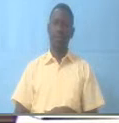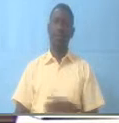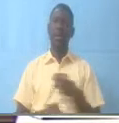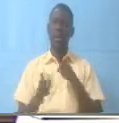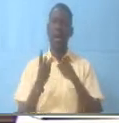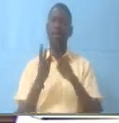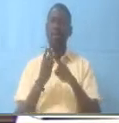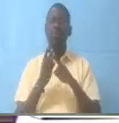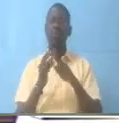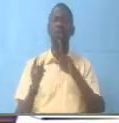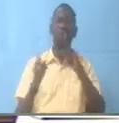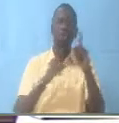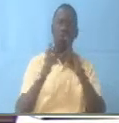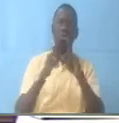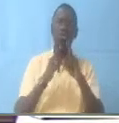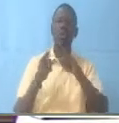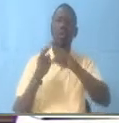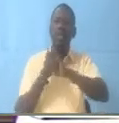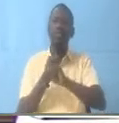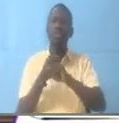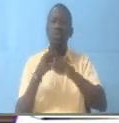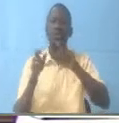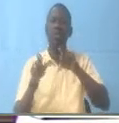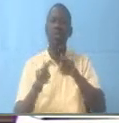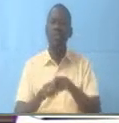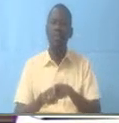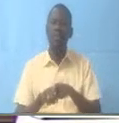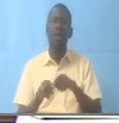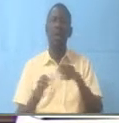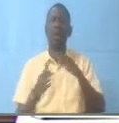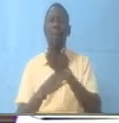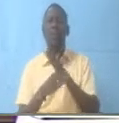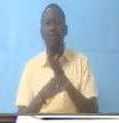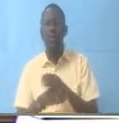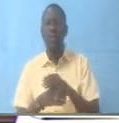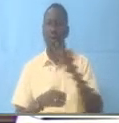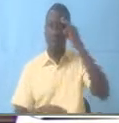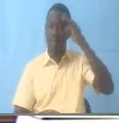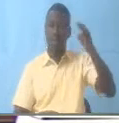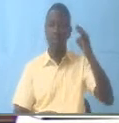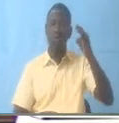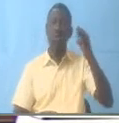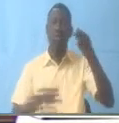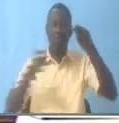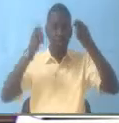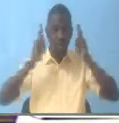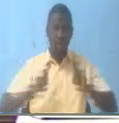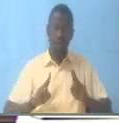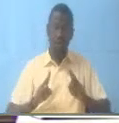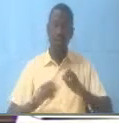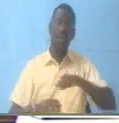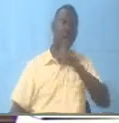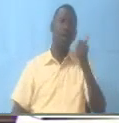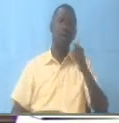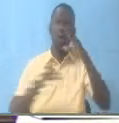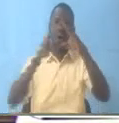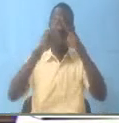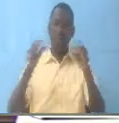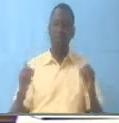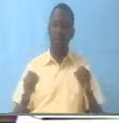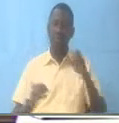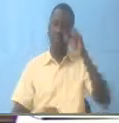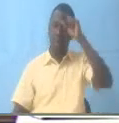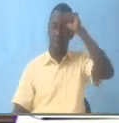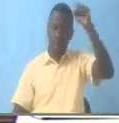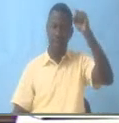We'll discuss the relationship between the Ministry of Justice and the Office of the President. With